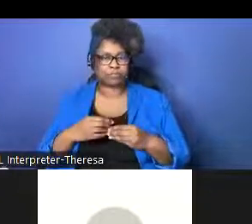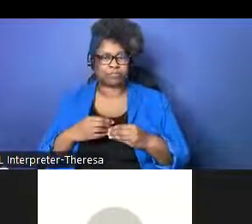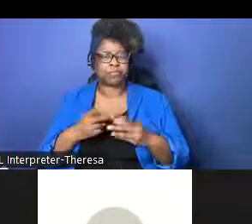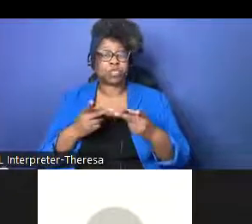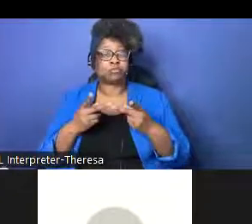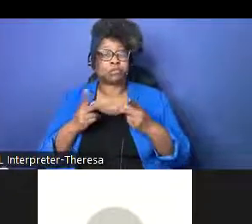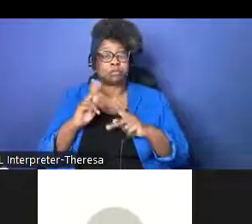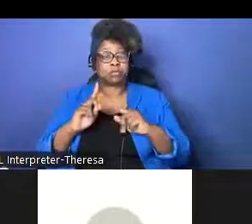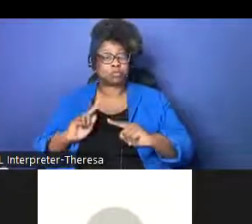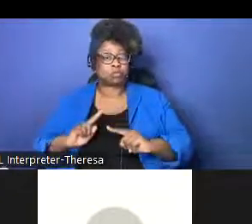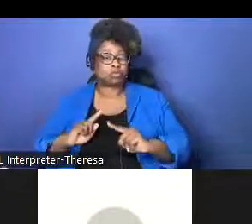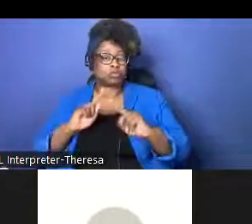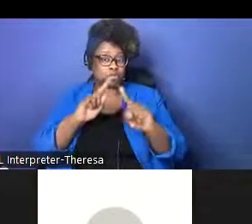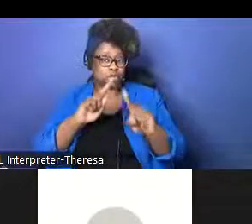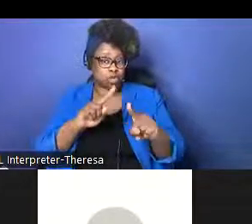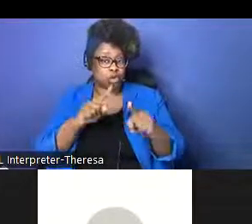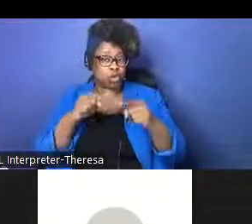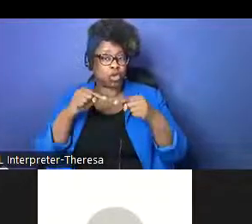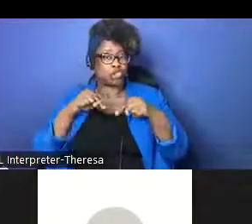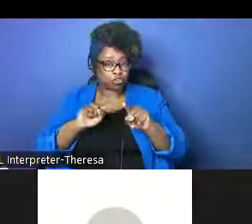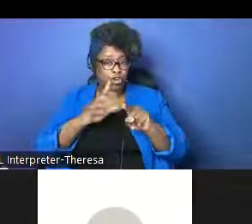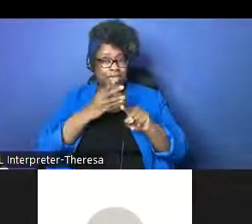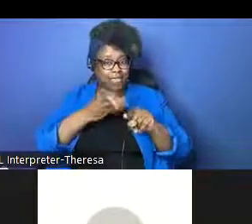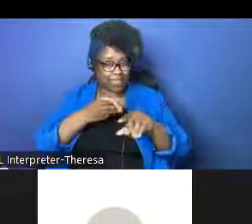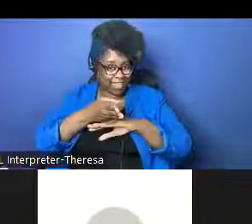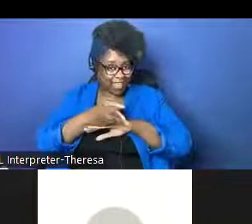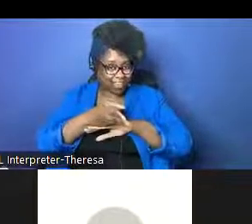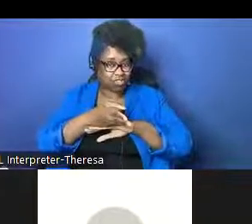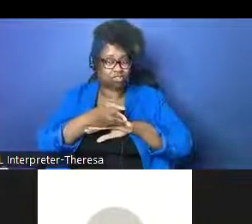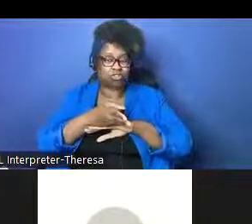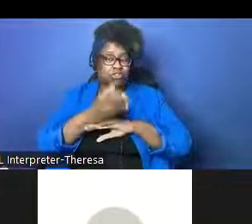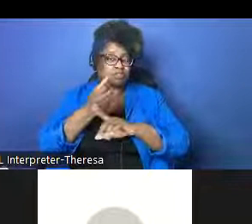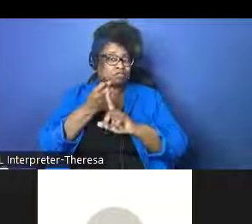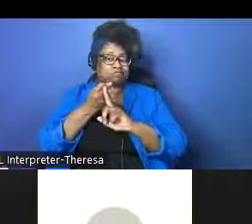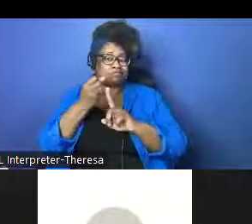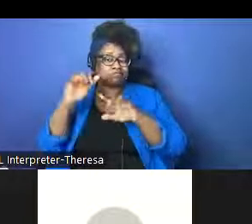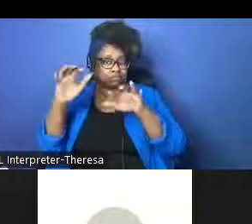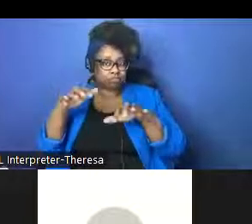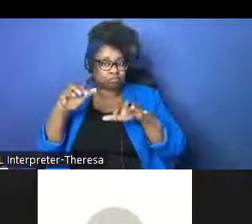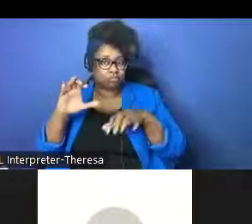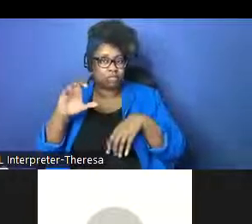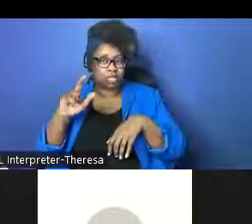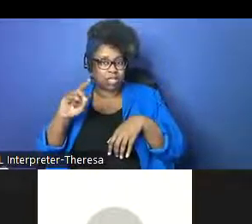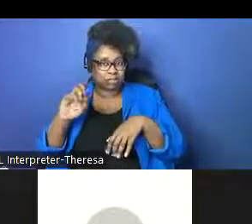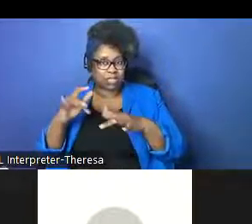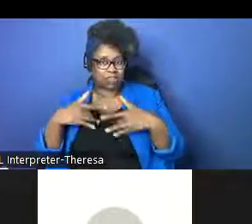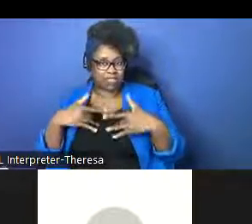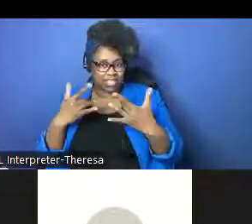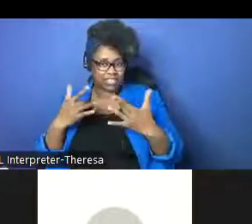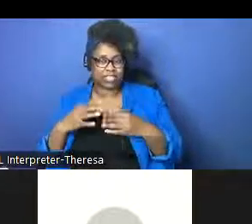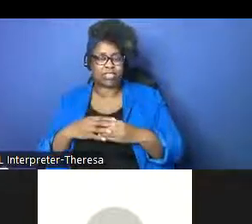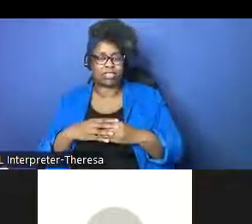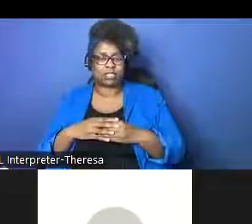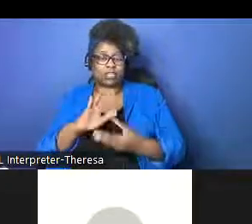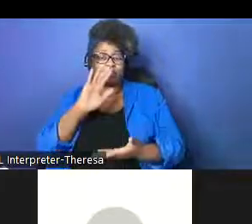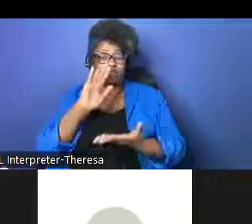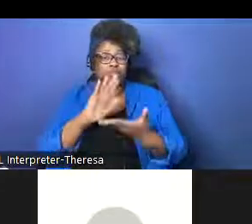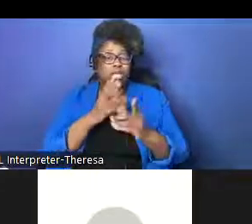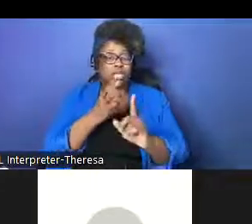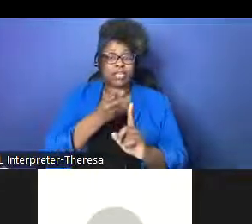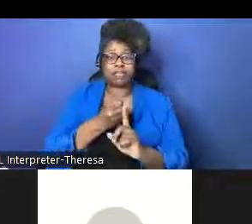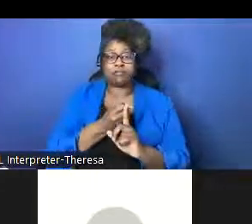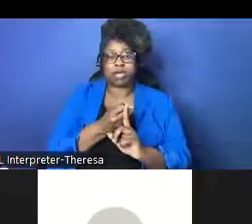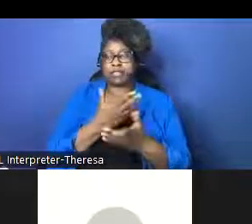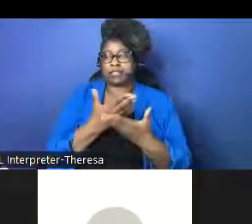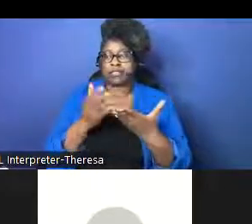people to go to during and after climate events, and a place that directly contributes to reducing impacts from things